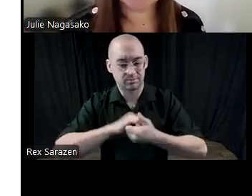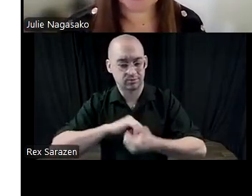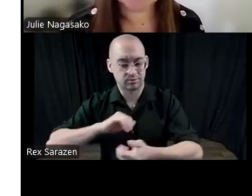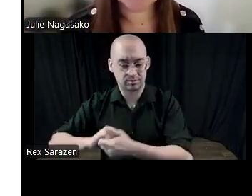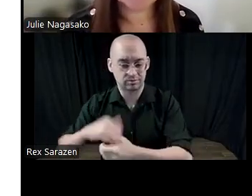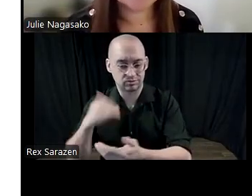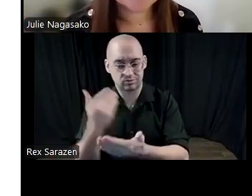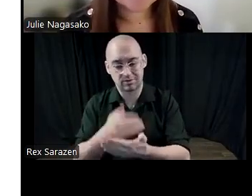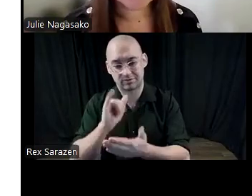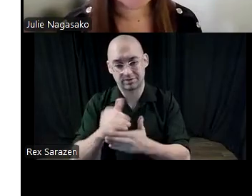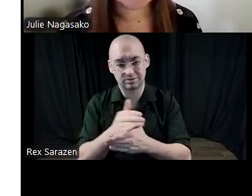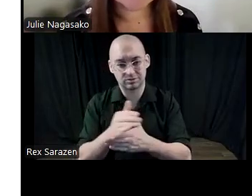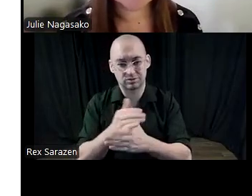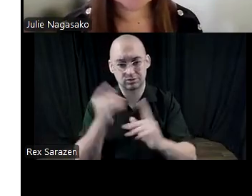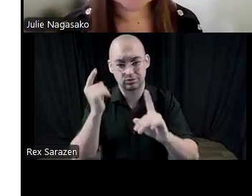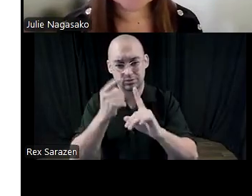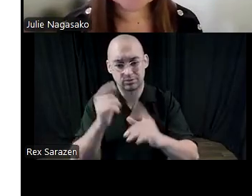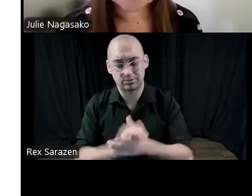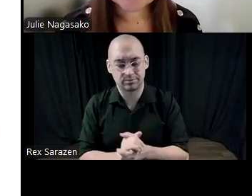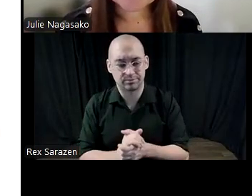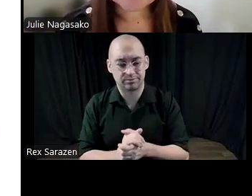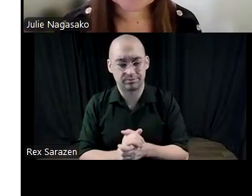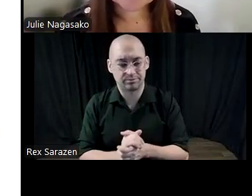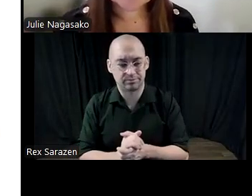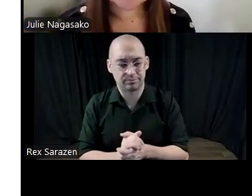of our strategy. Next slide.